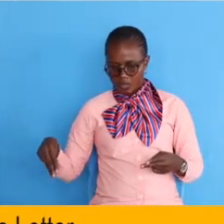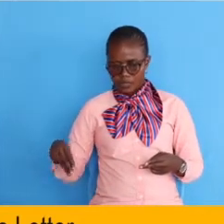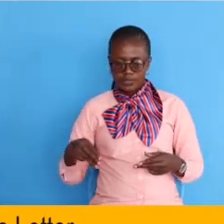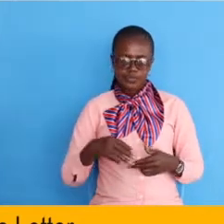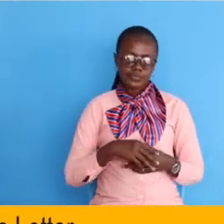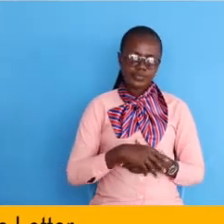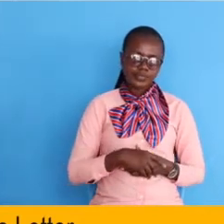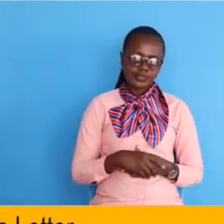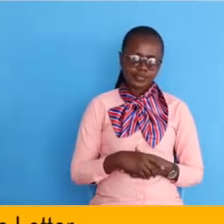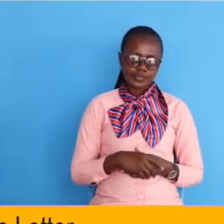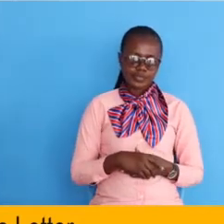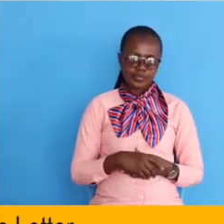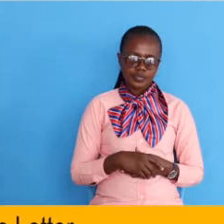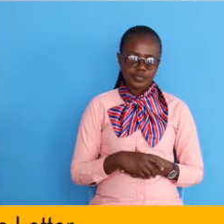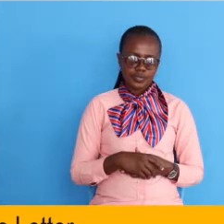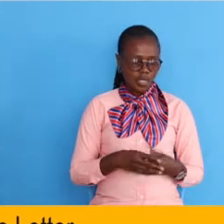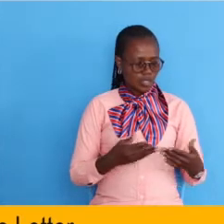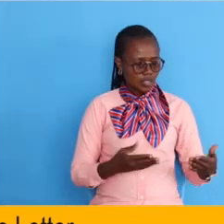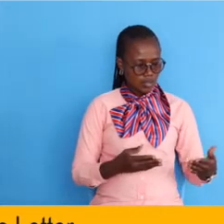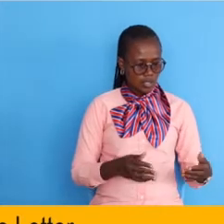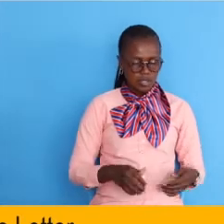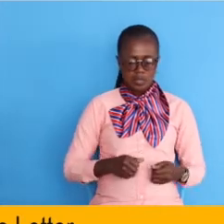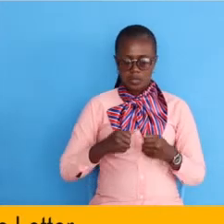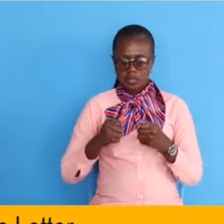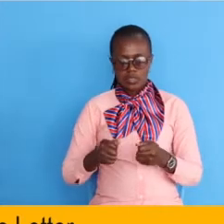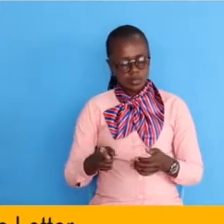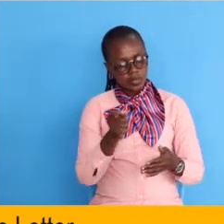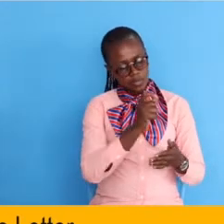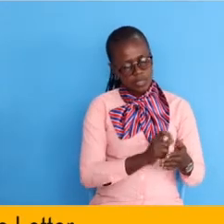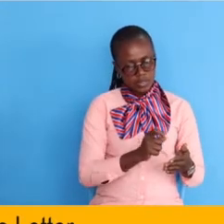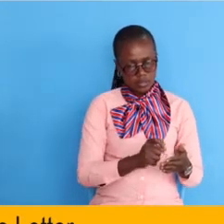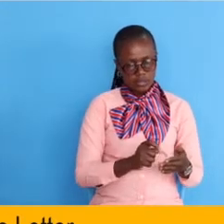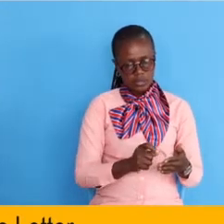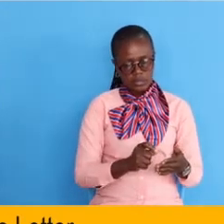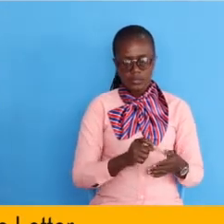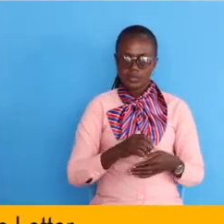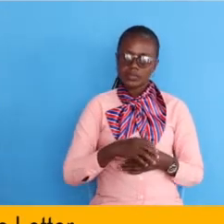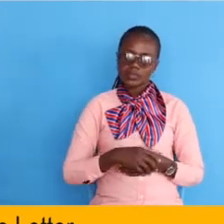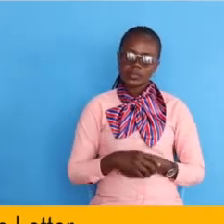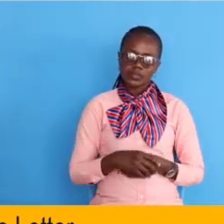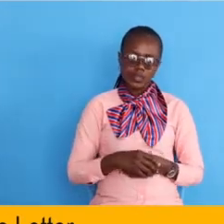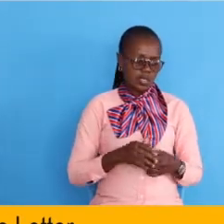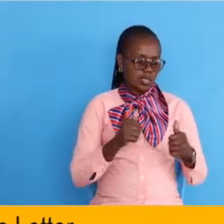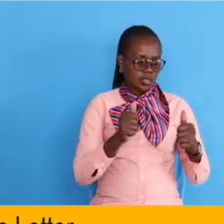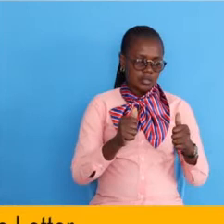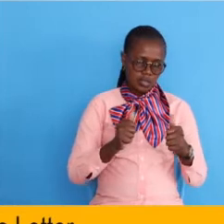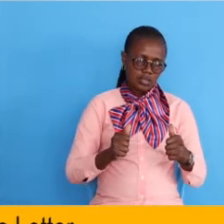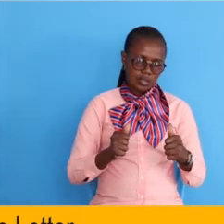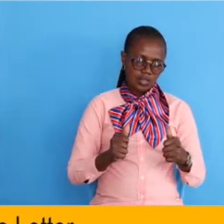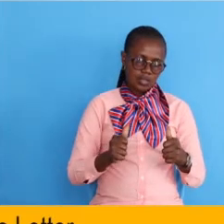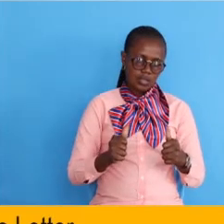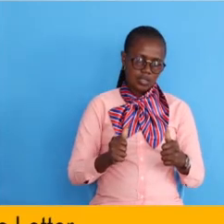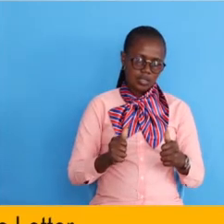and so he has to write whether it's a sir or madam, depending on his or